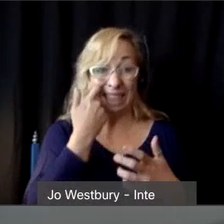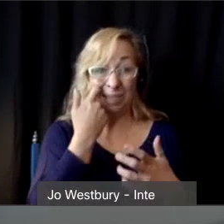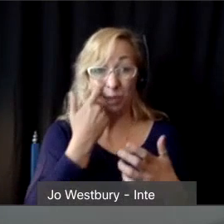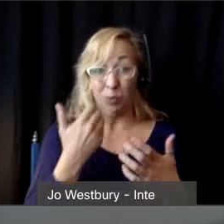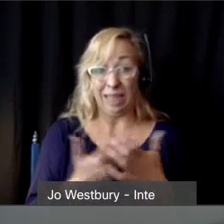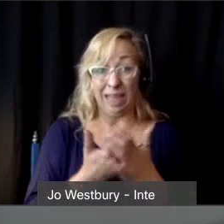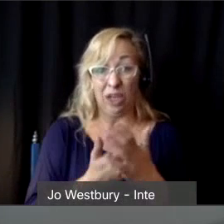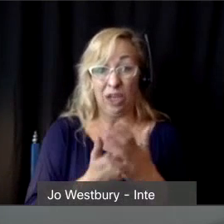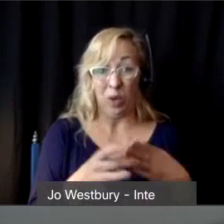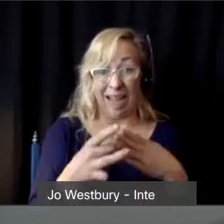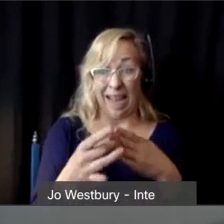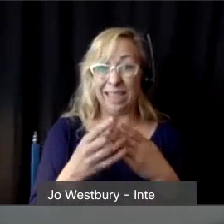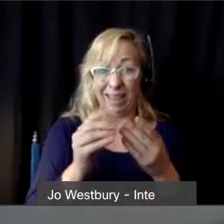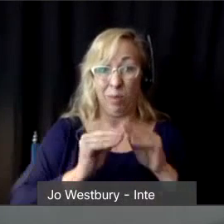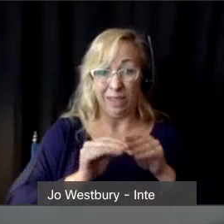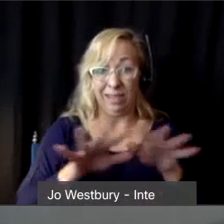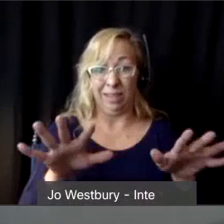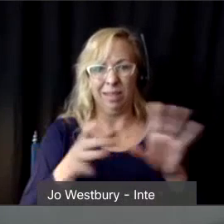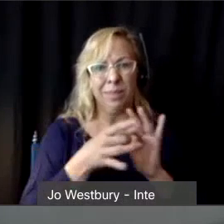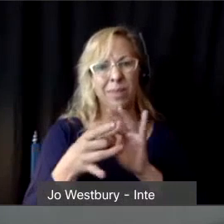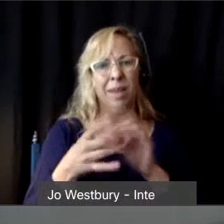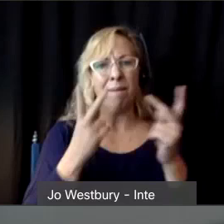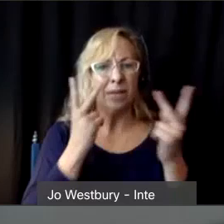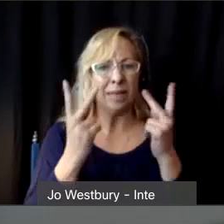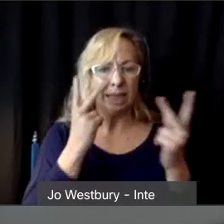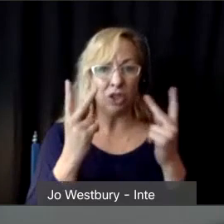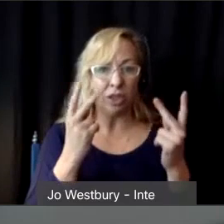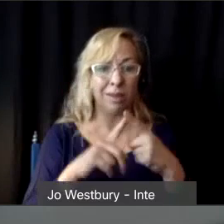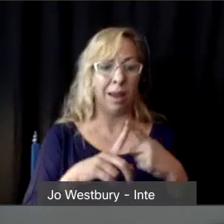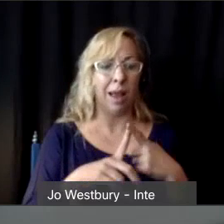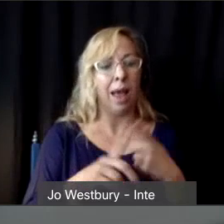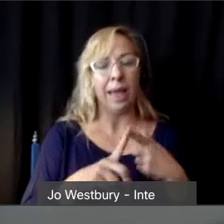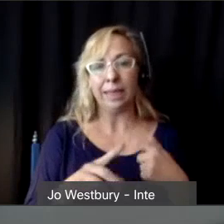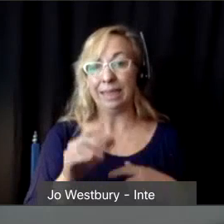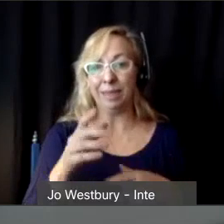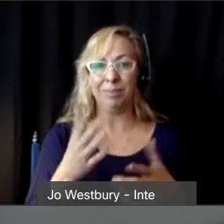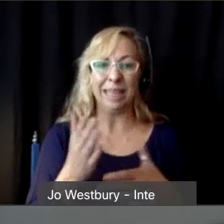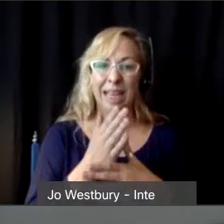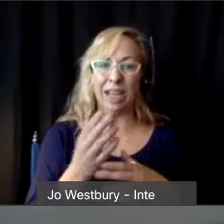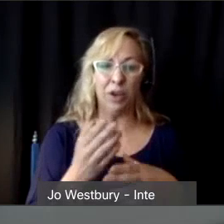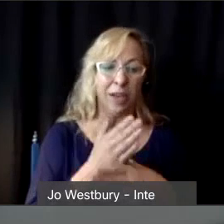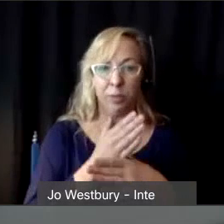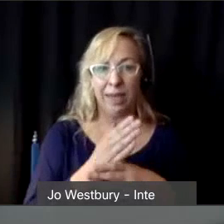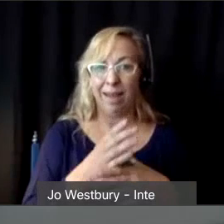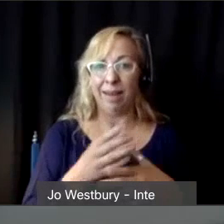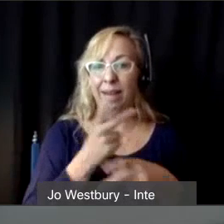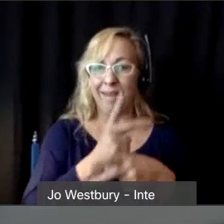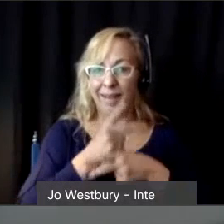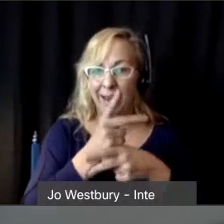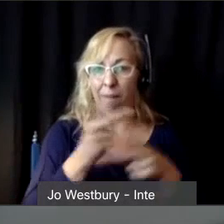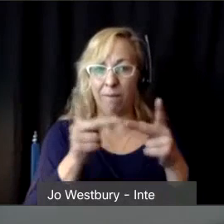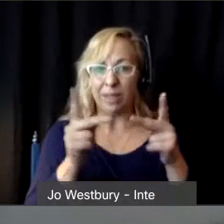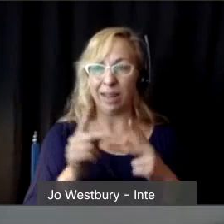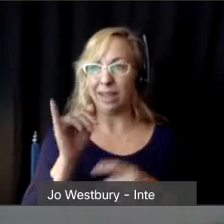by DC Health this week regarding visitation in intermediate care facilities, and I am going to review that